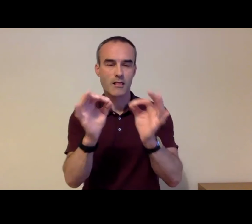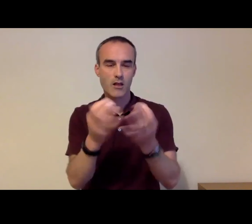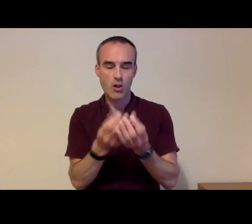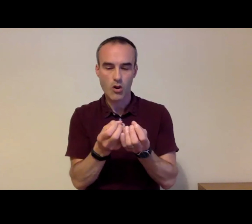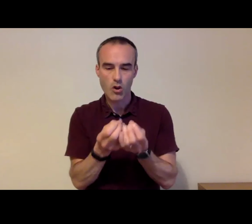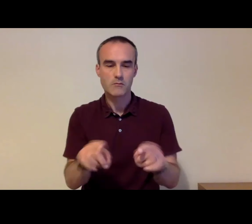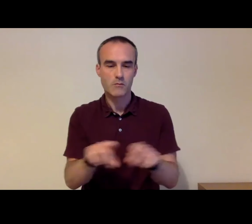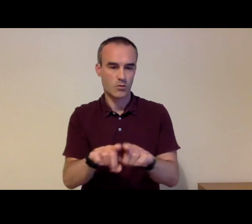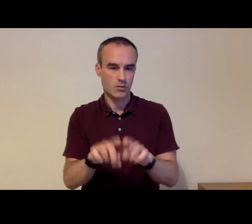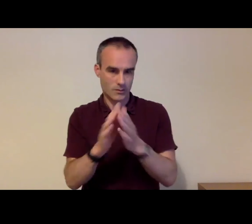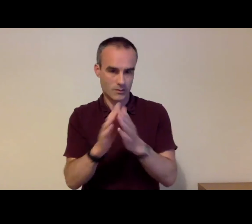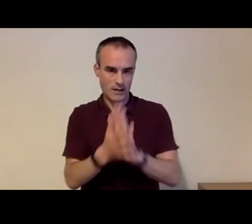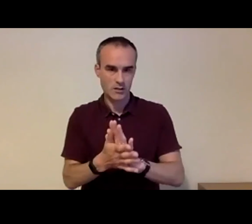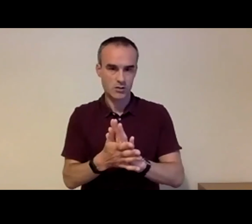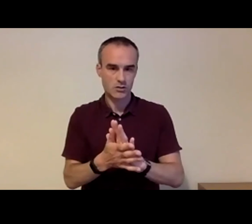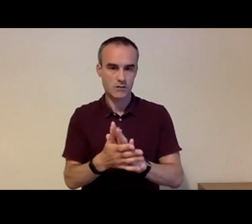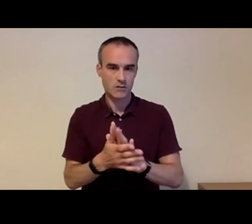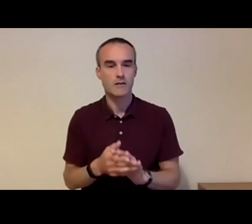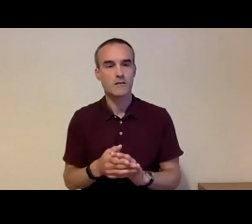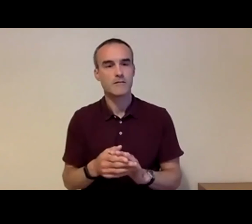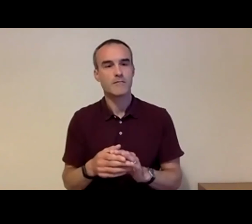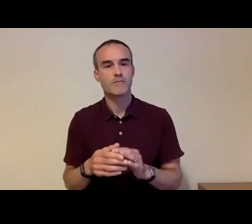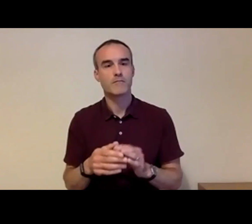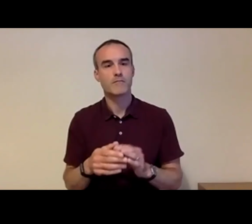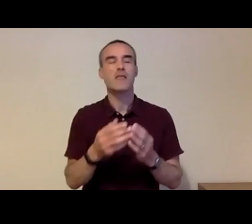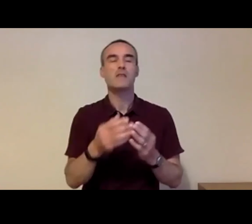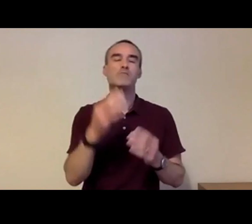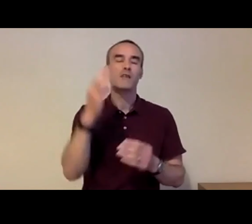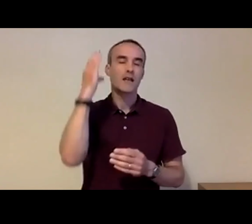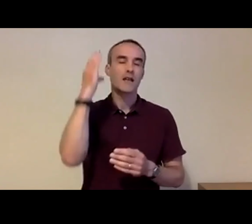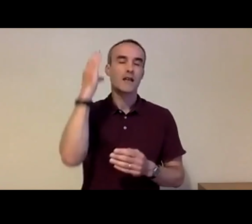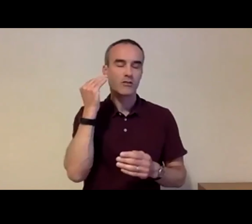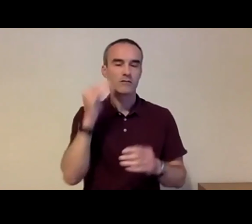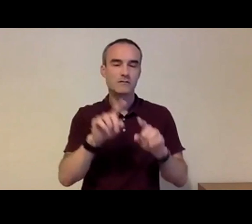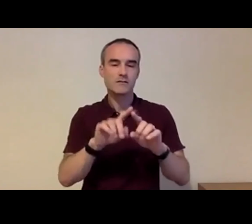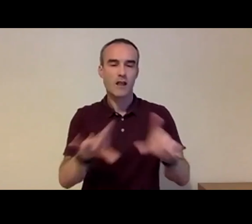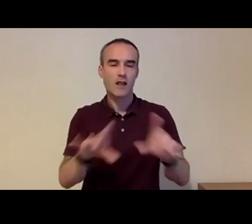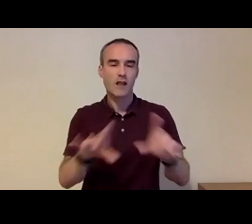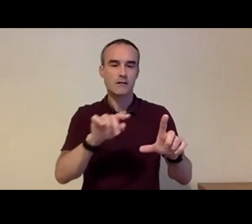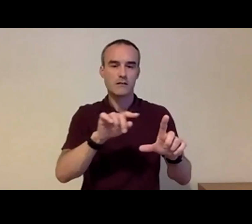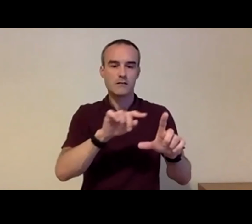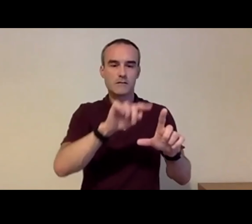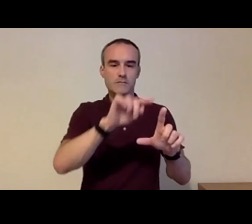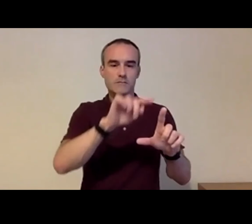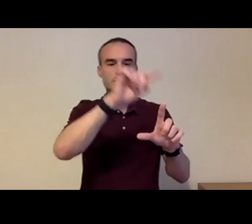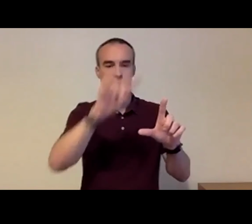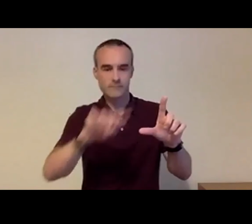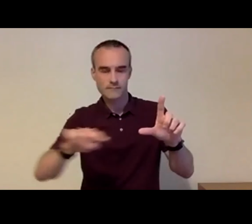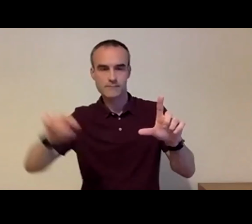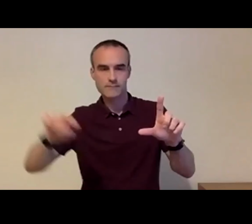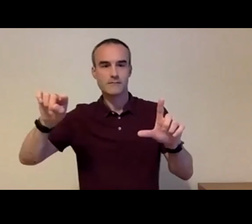The shape of the hearing loss is almost like an S-curve. In early life, the higher